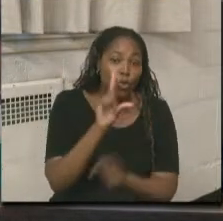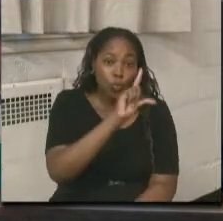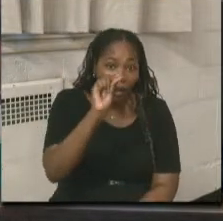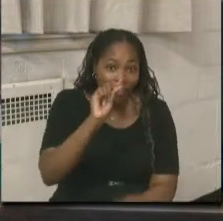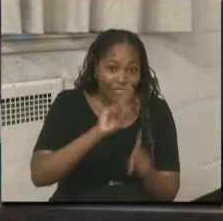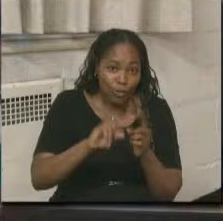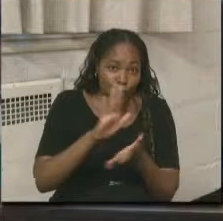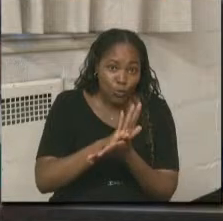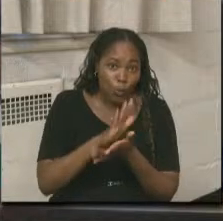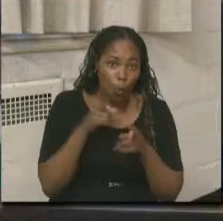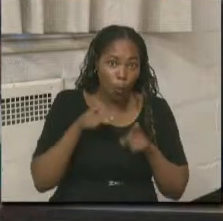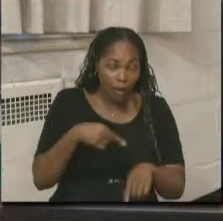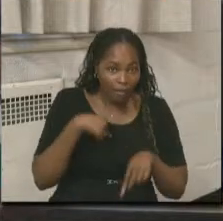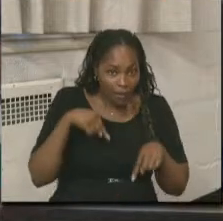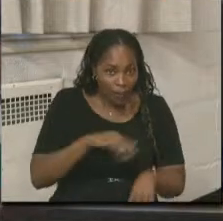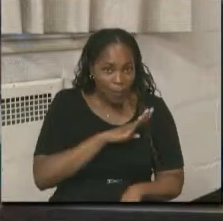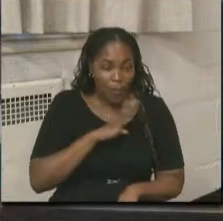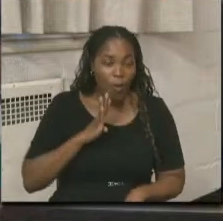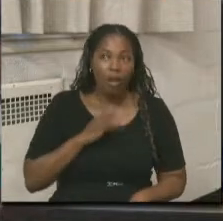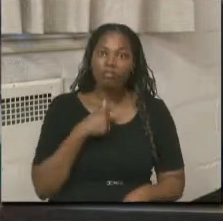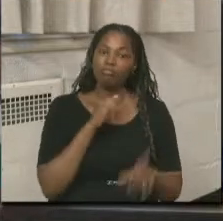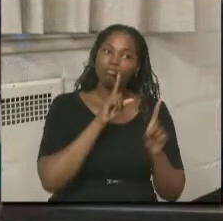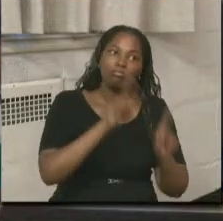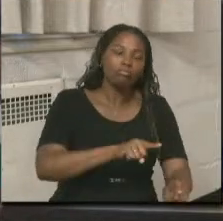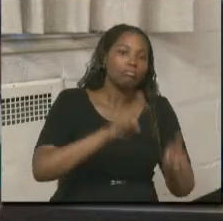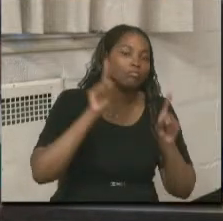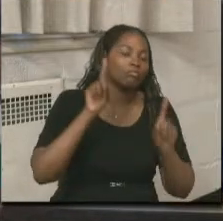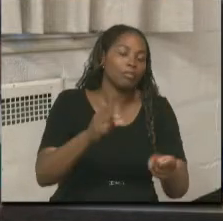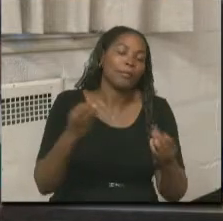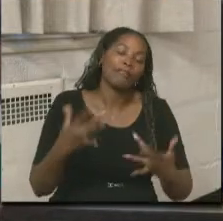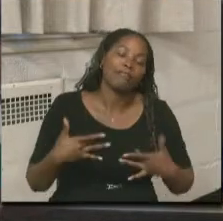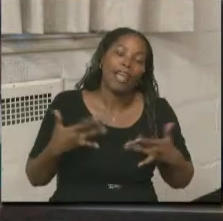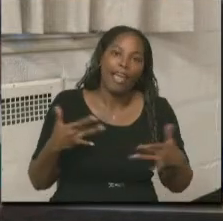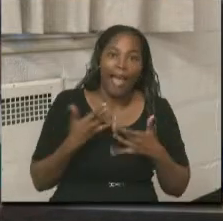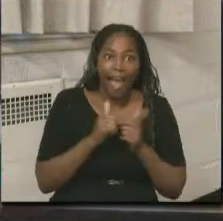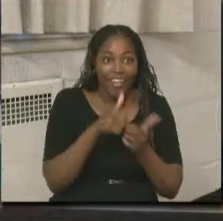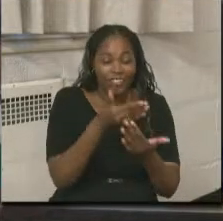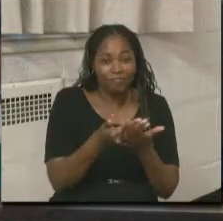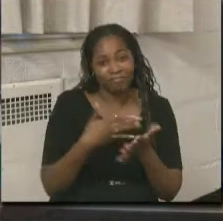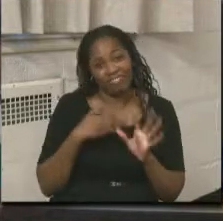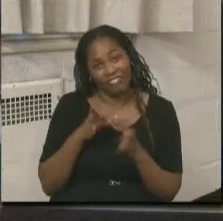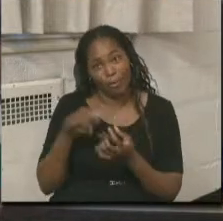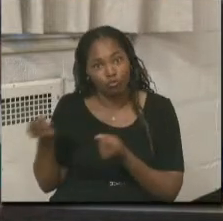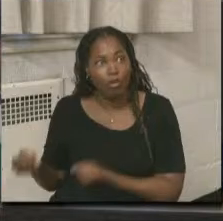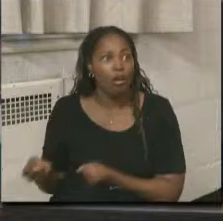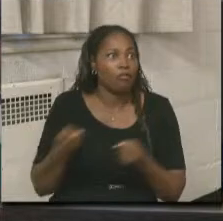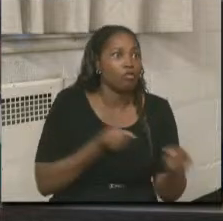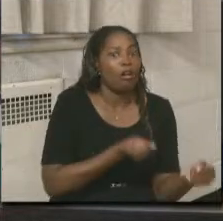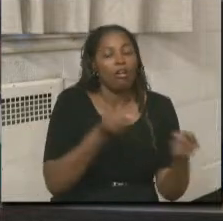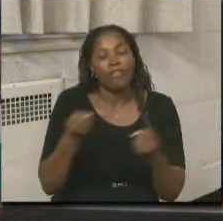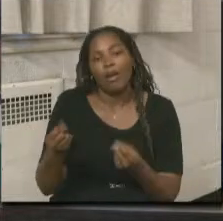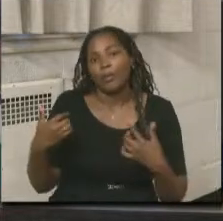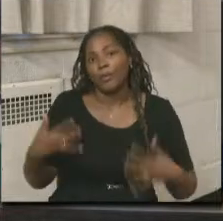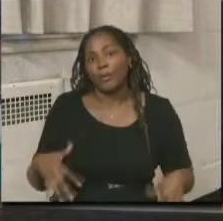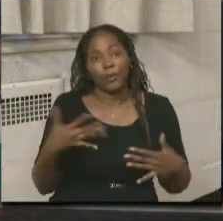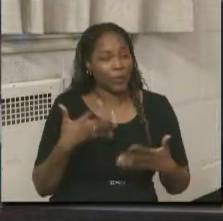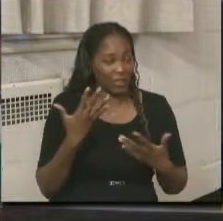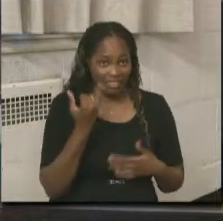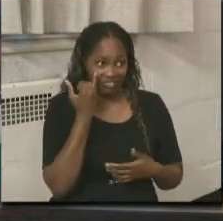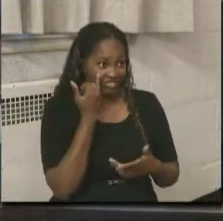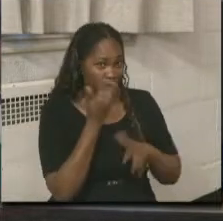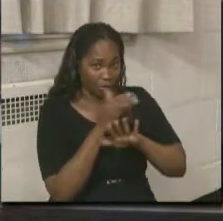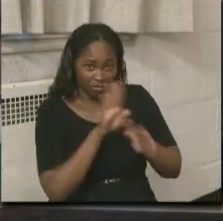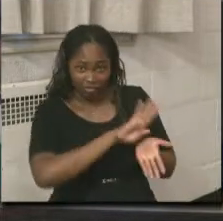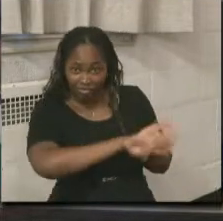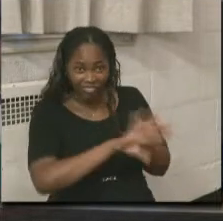board. I've attended many events, and visiting every school, meeting with so many students, I couldn't have done it without them, especially with no driver's license.